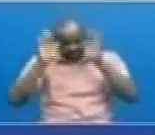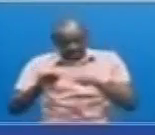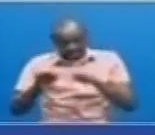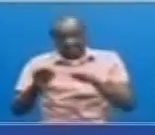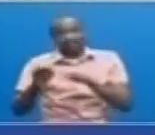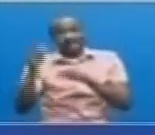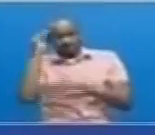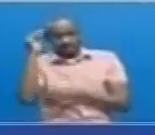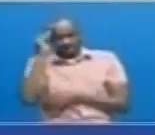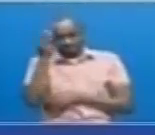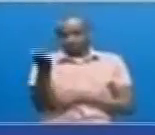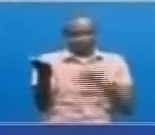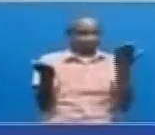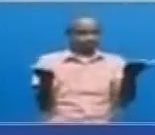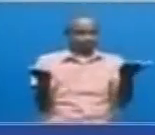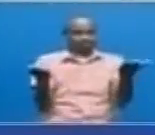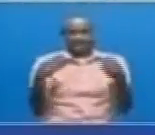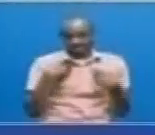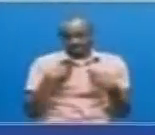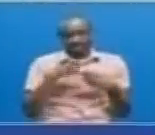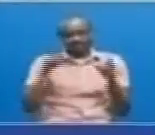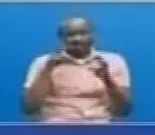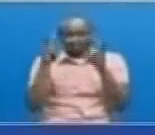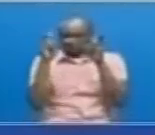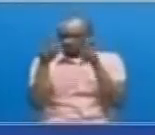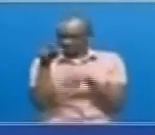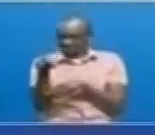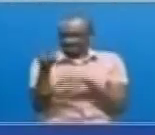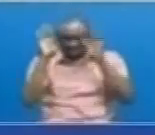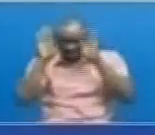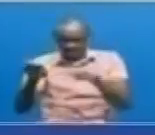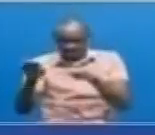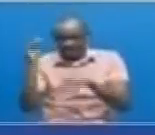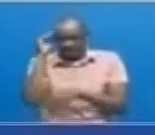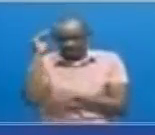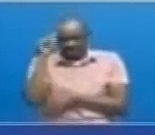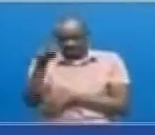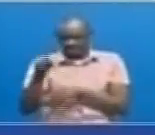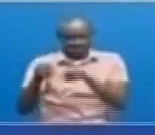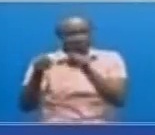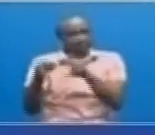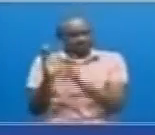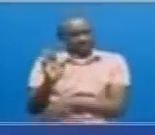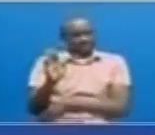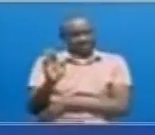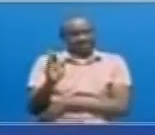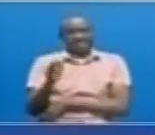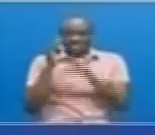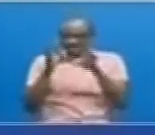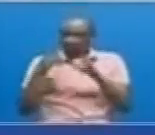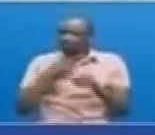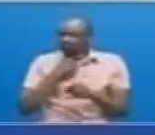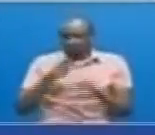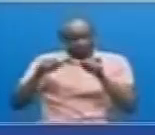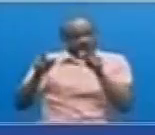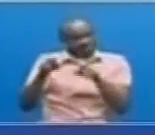I realized that there were issues in the way the Islamic education was moving, and if we were to